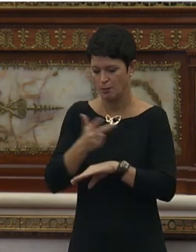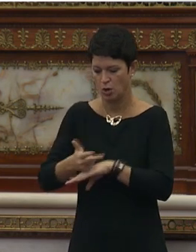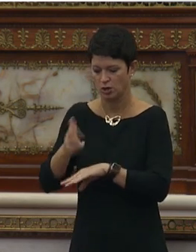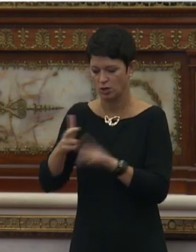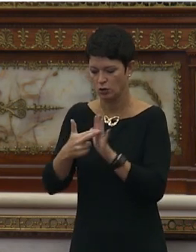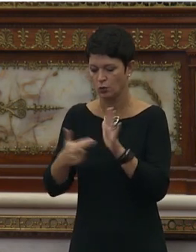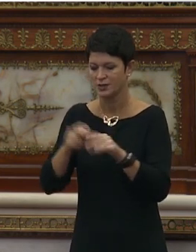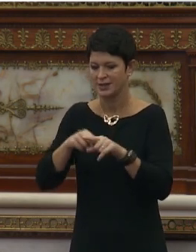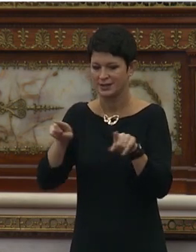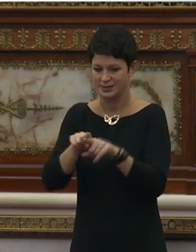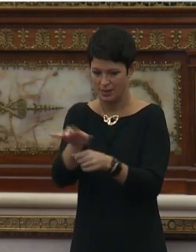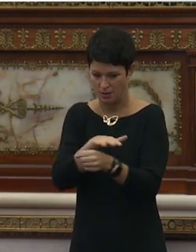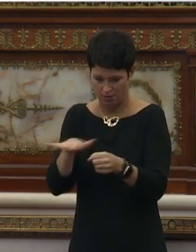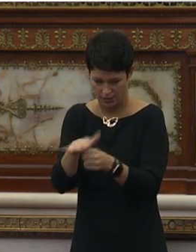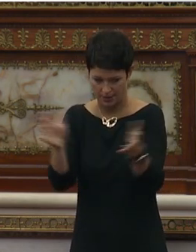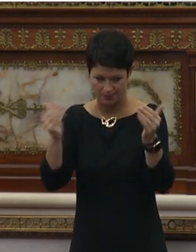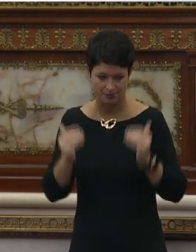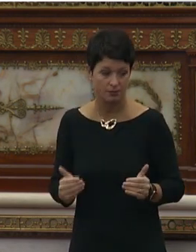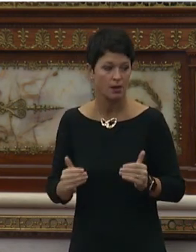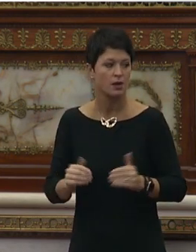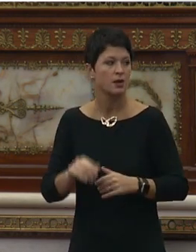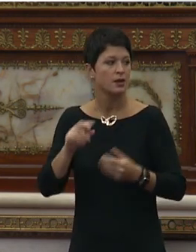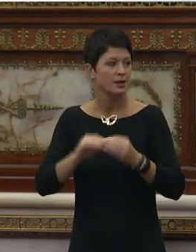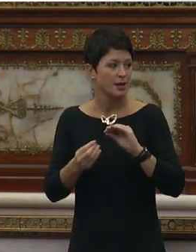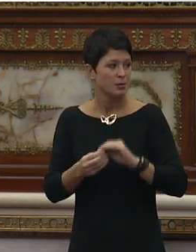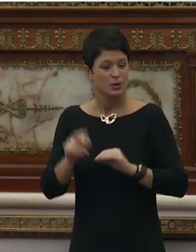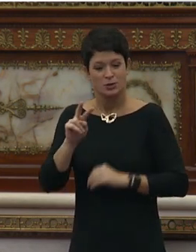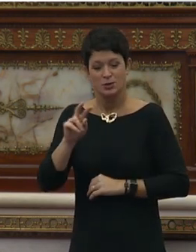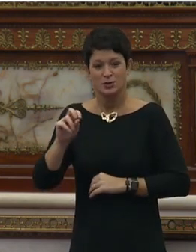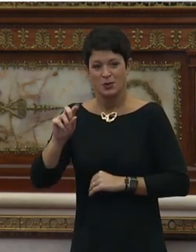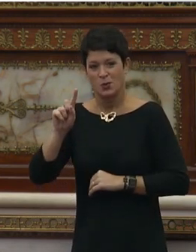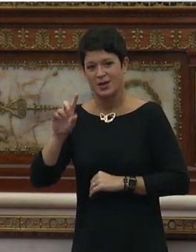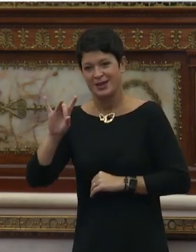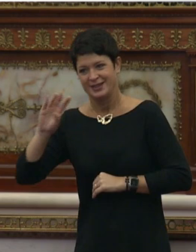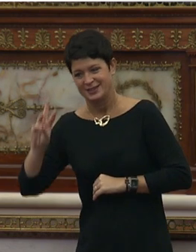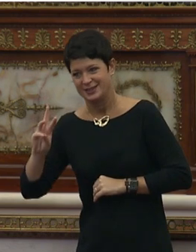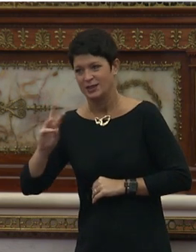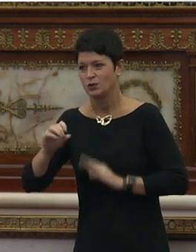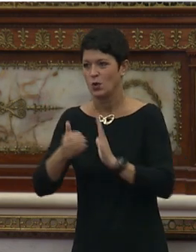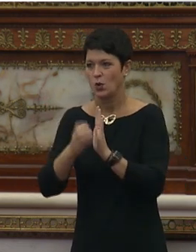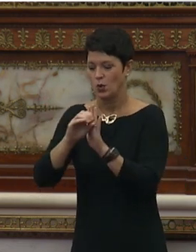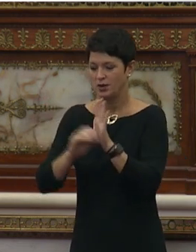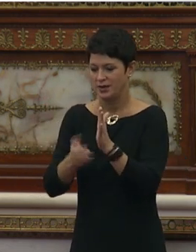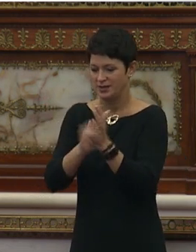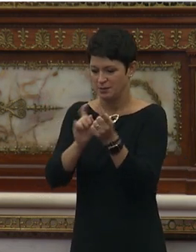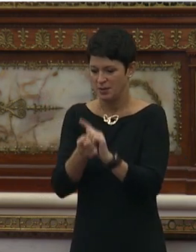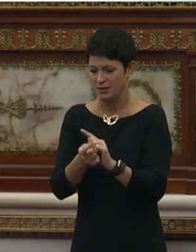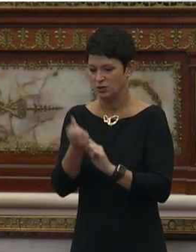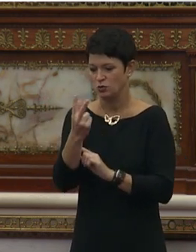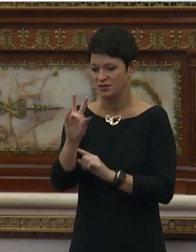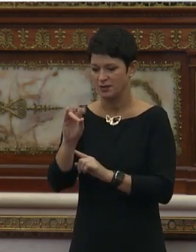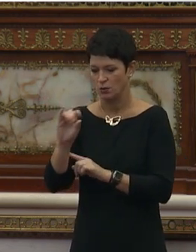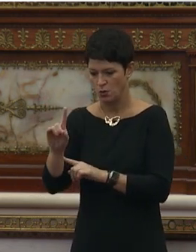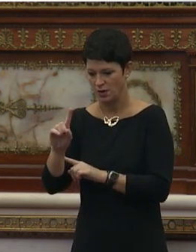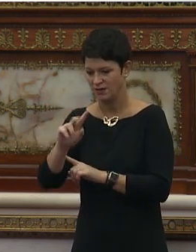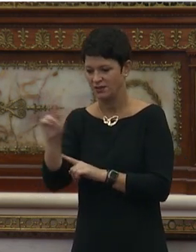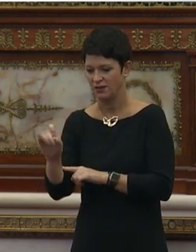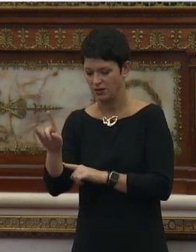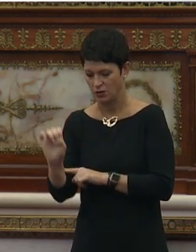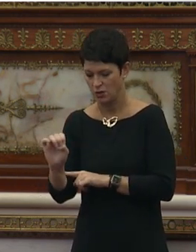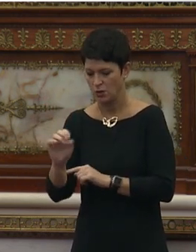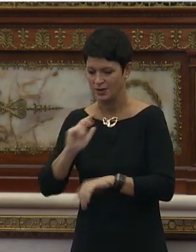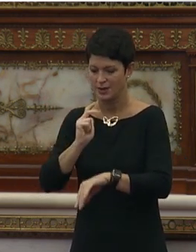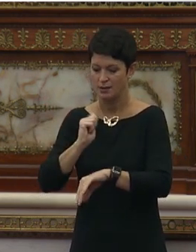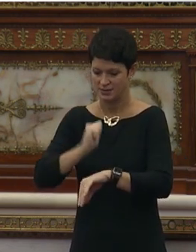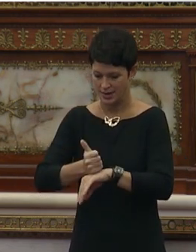regulations within the same limits. And bill number 200186, entitled an ordinance amending section 12701 of the Philadelphia Code, entitled